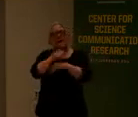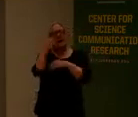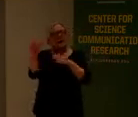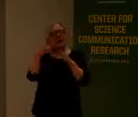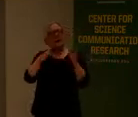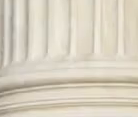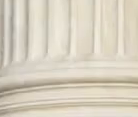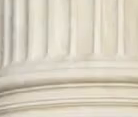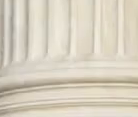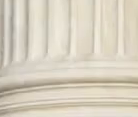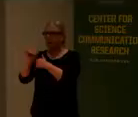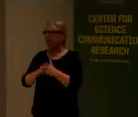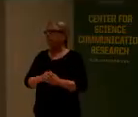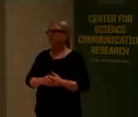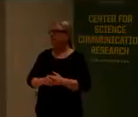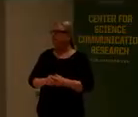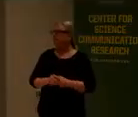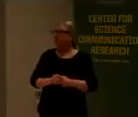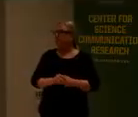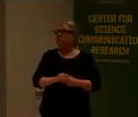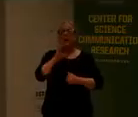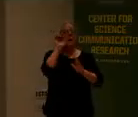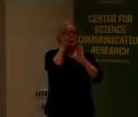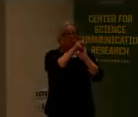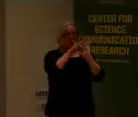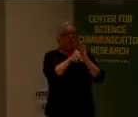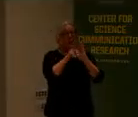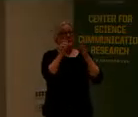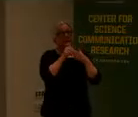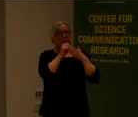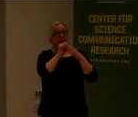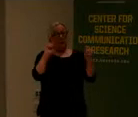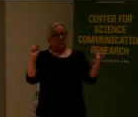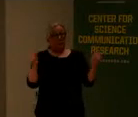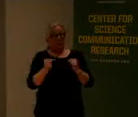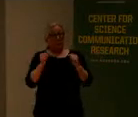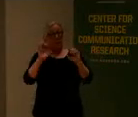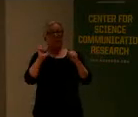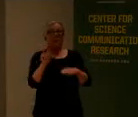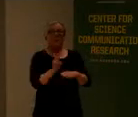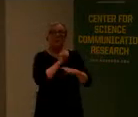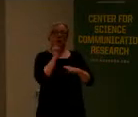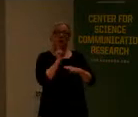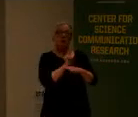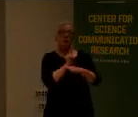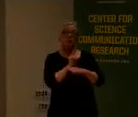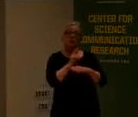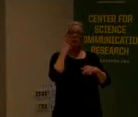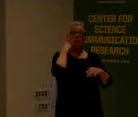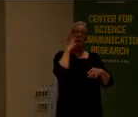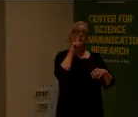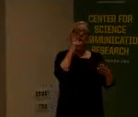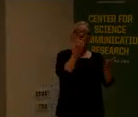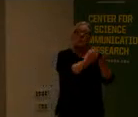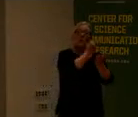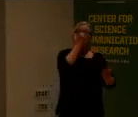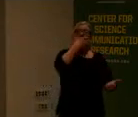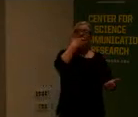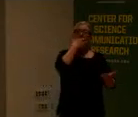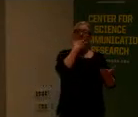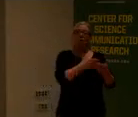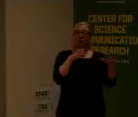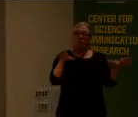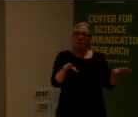And of course, policy. That same policy which has led to harms can be used and leveraged for good. And so as we think